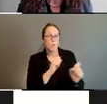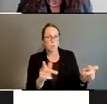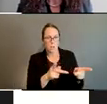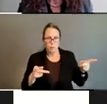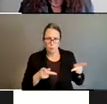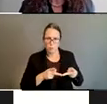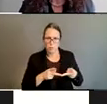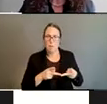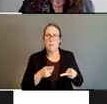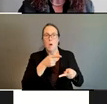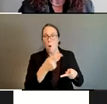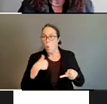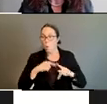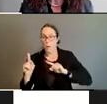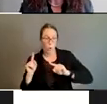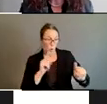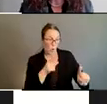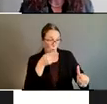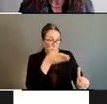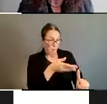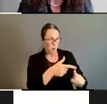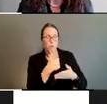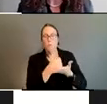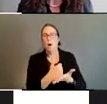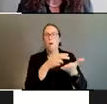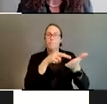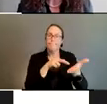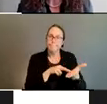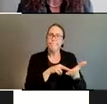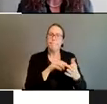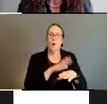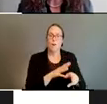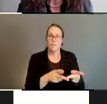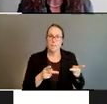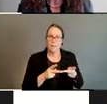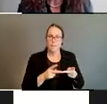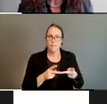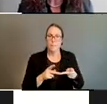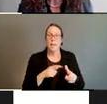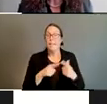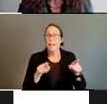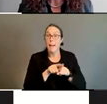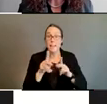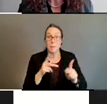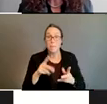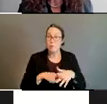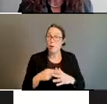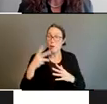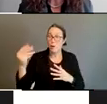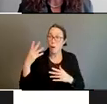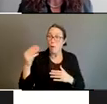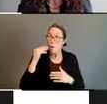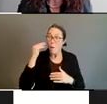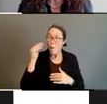Then they set up as more people were able to return home and the community, it was debris was getting picked up, buildings